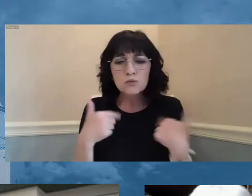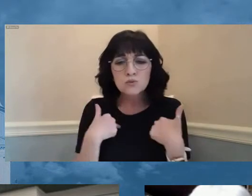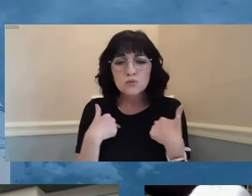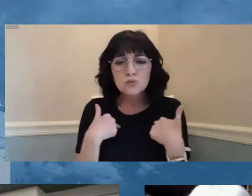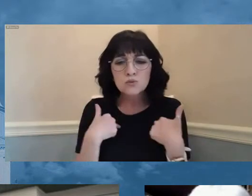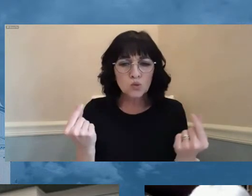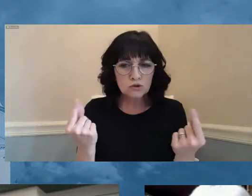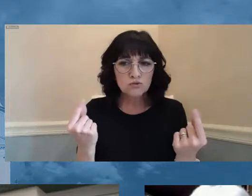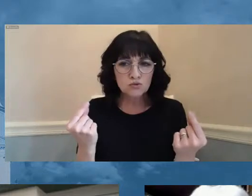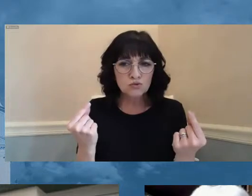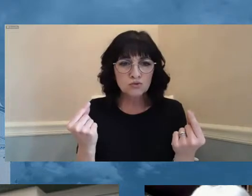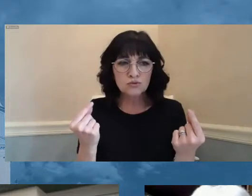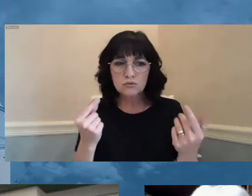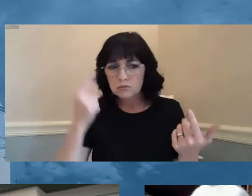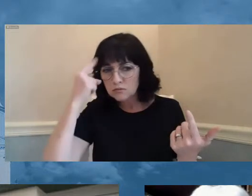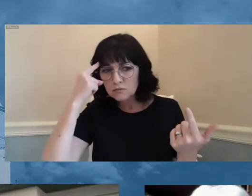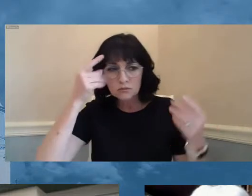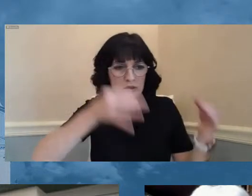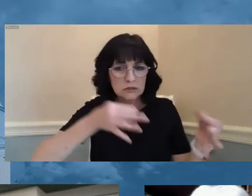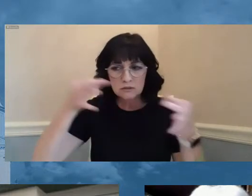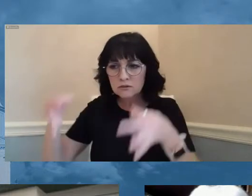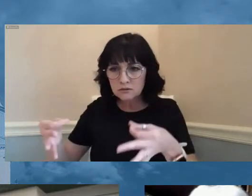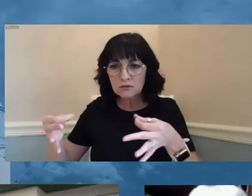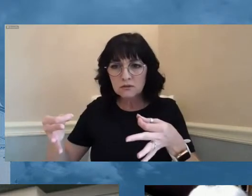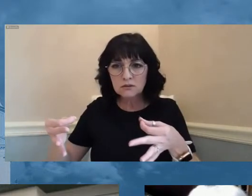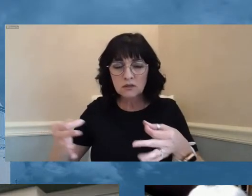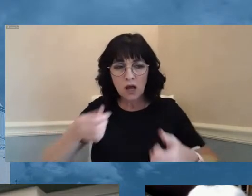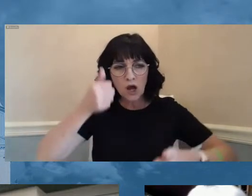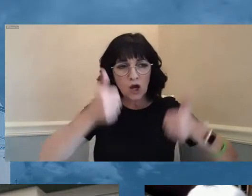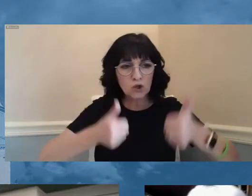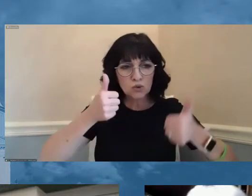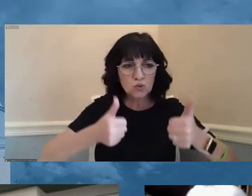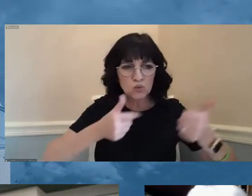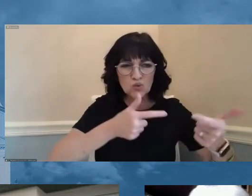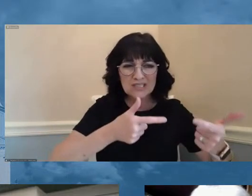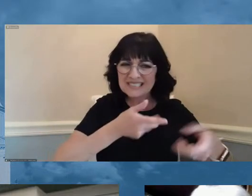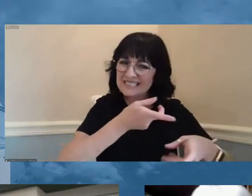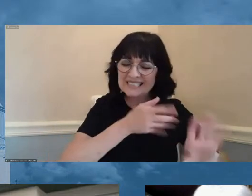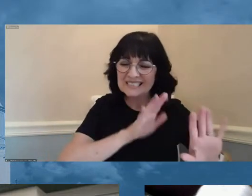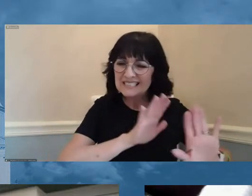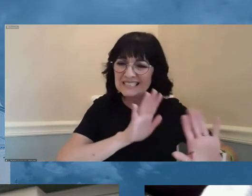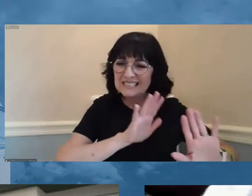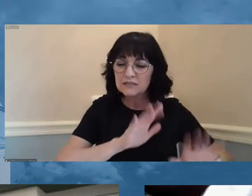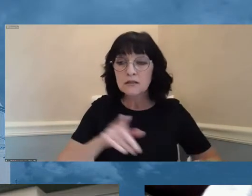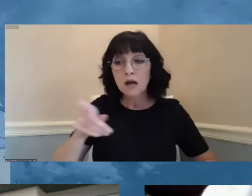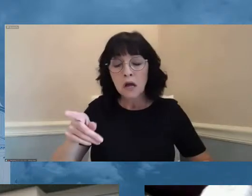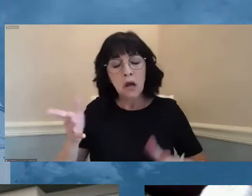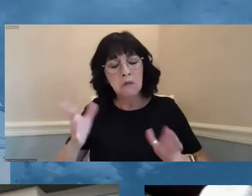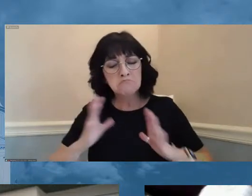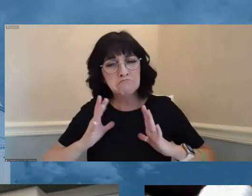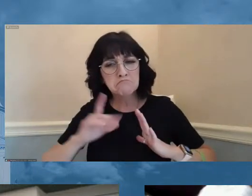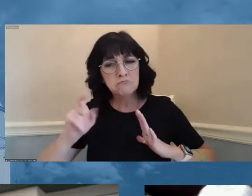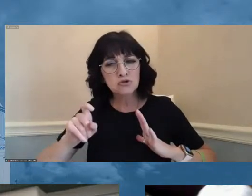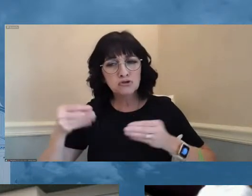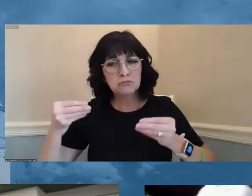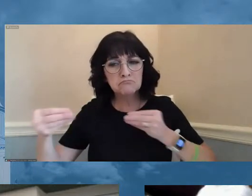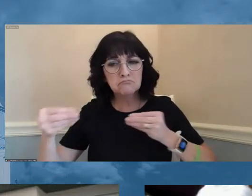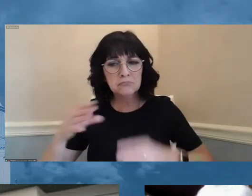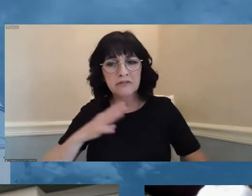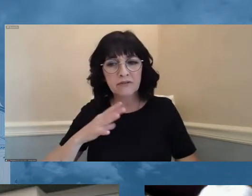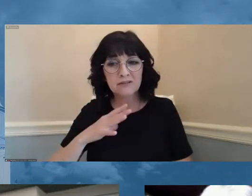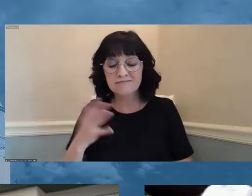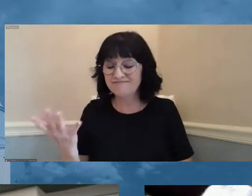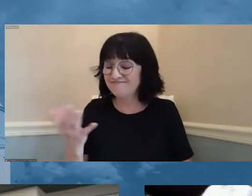risk isn't. And Dr. Rattay, you can take it from there. Yeah, I mean, you really, I think framed that great,